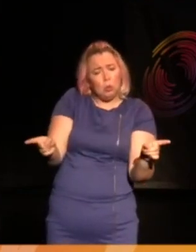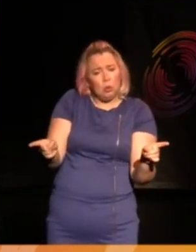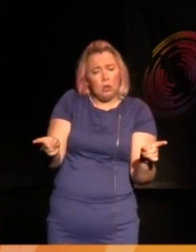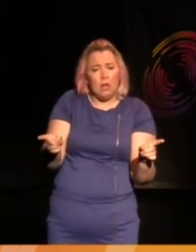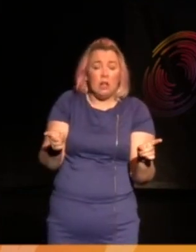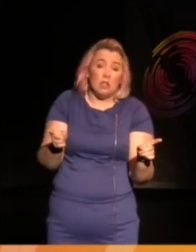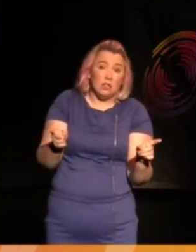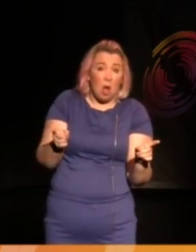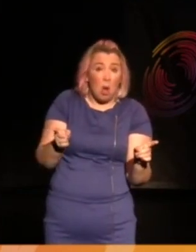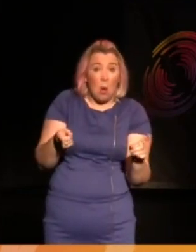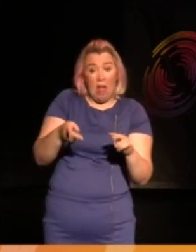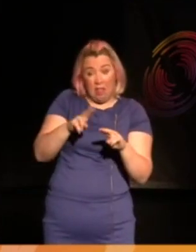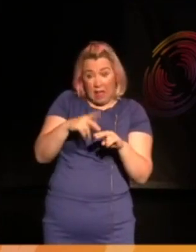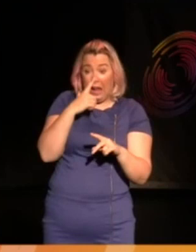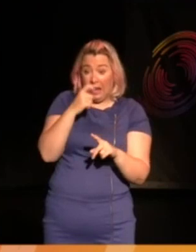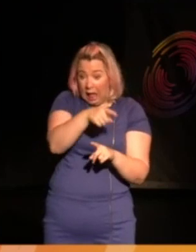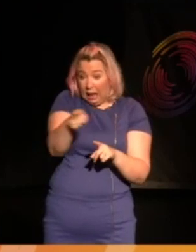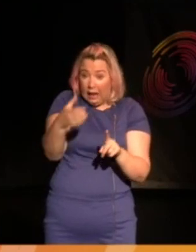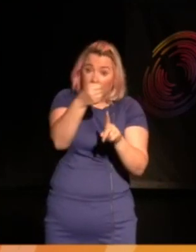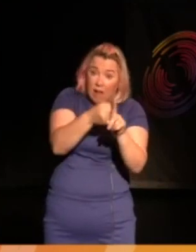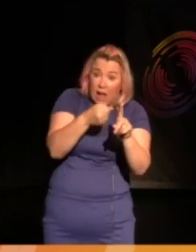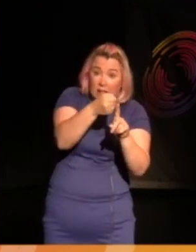then I believe it's possible.